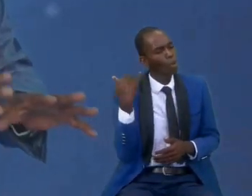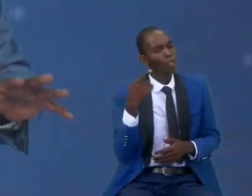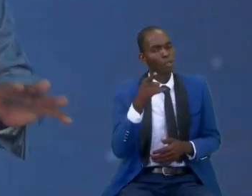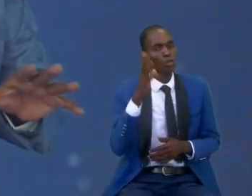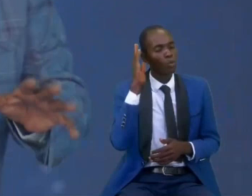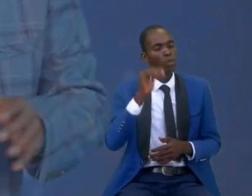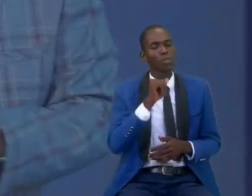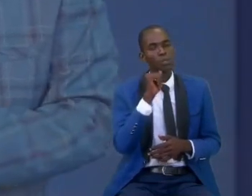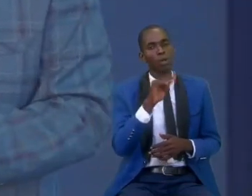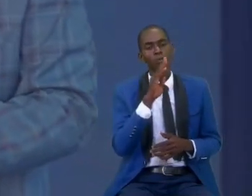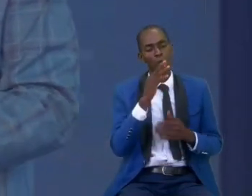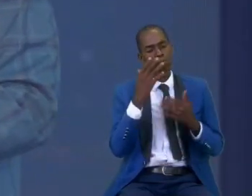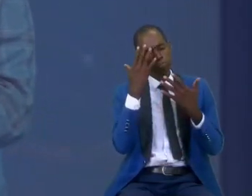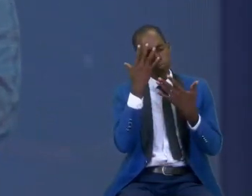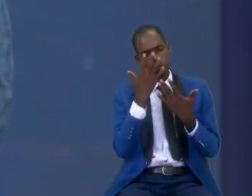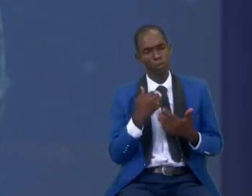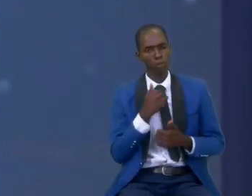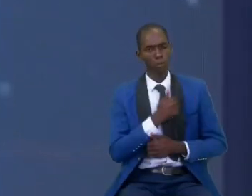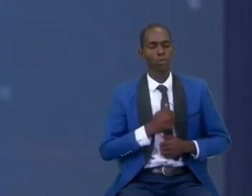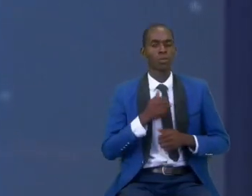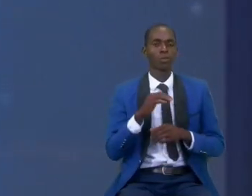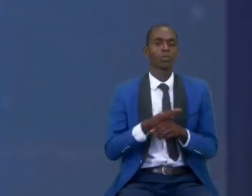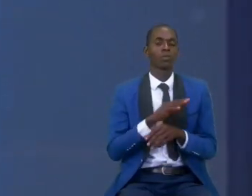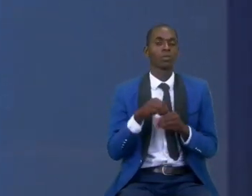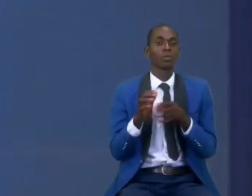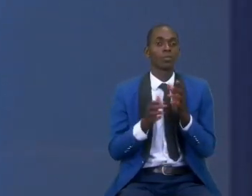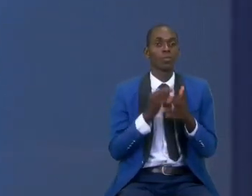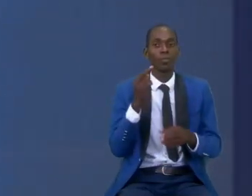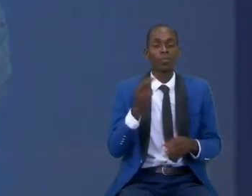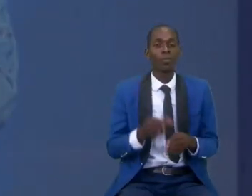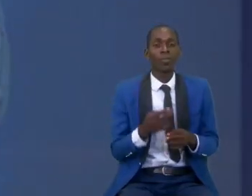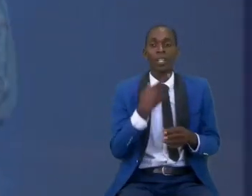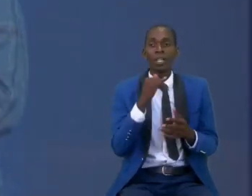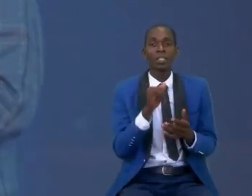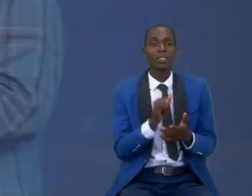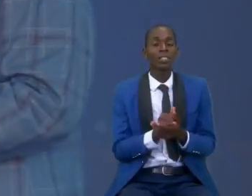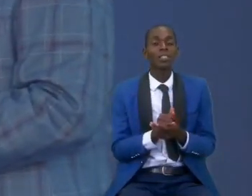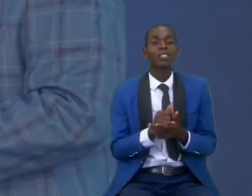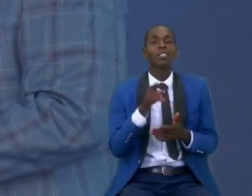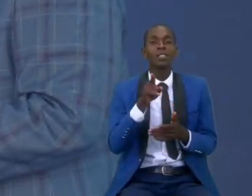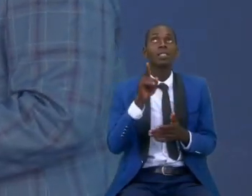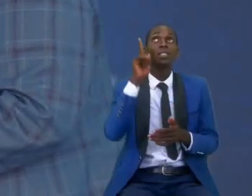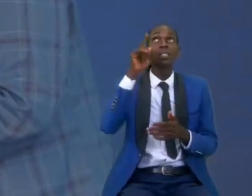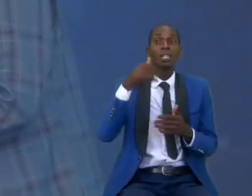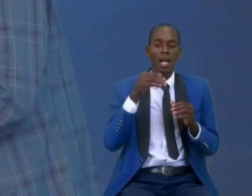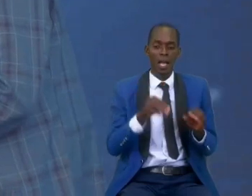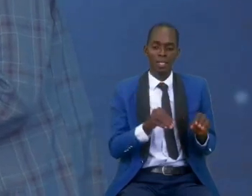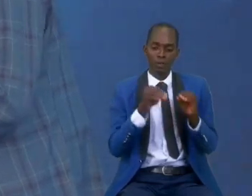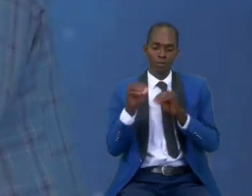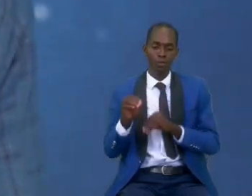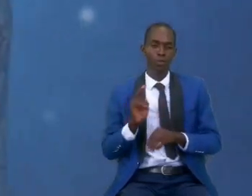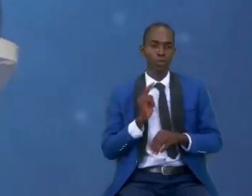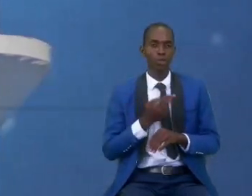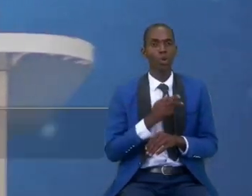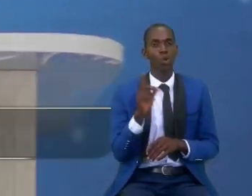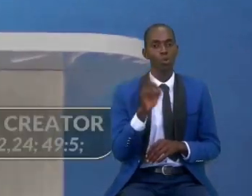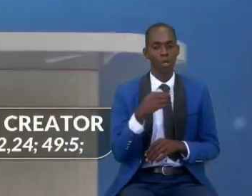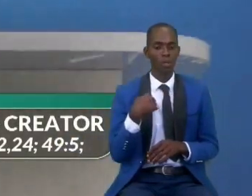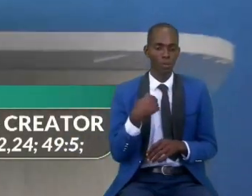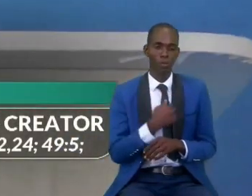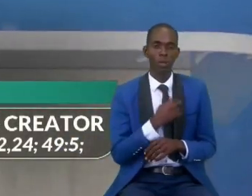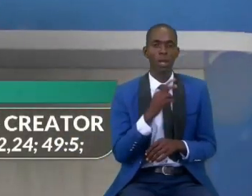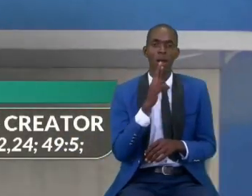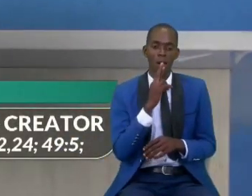he has put us where we are. Isaiah chapter 43, and I'm reading